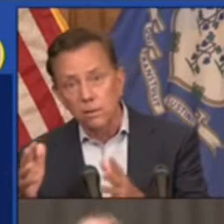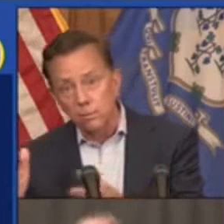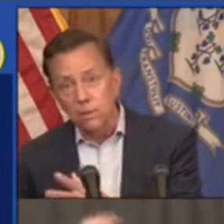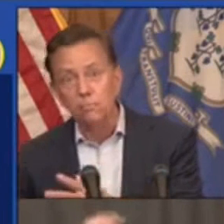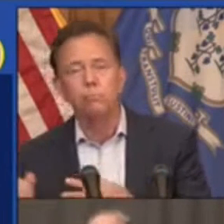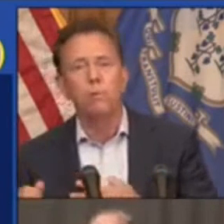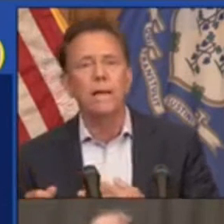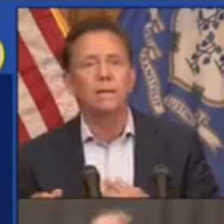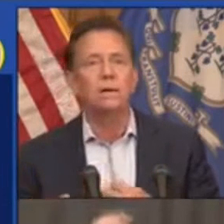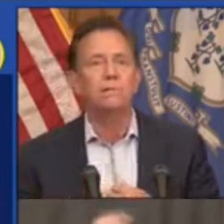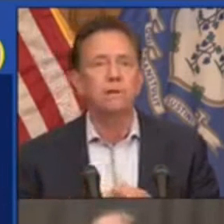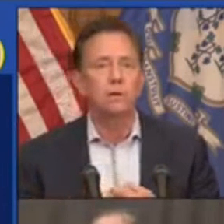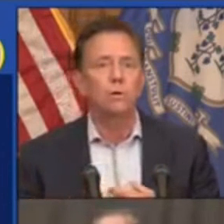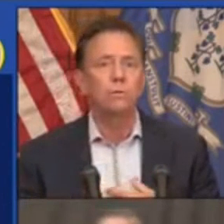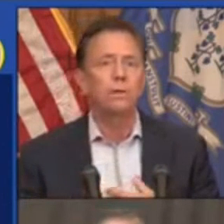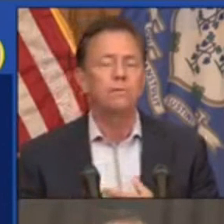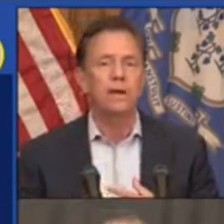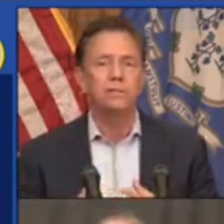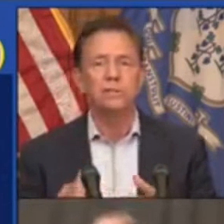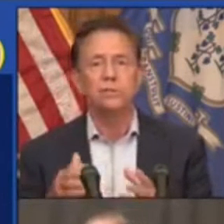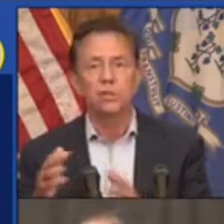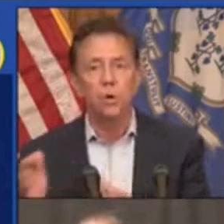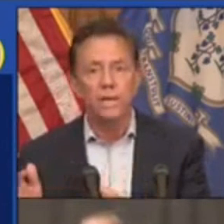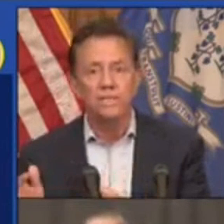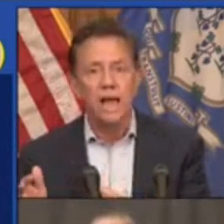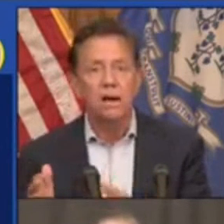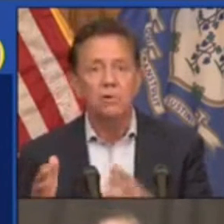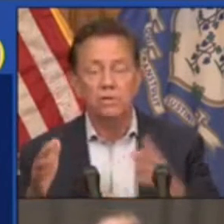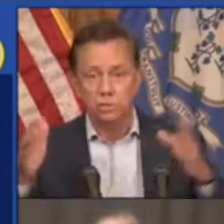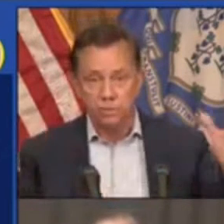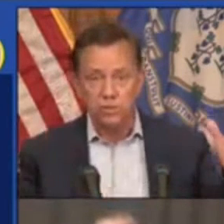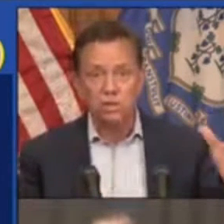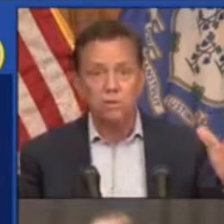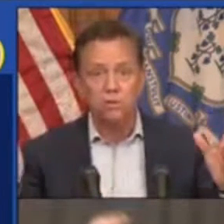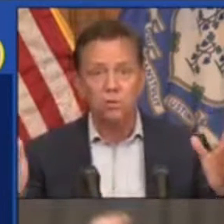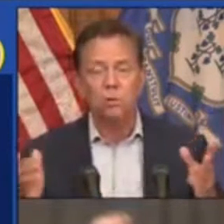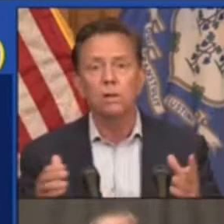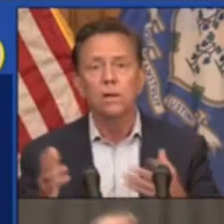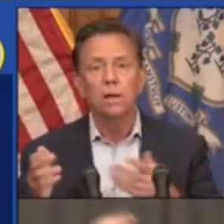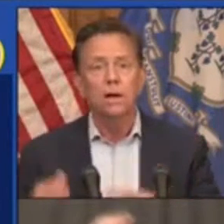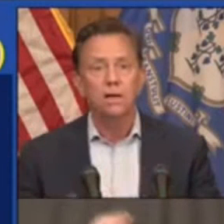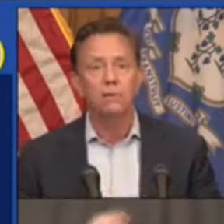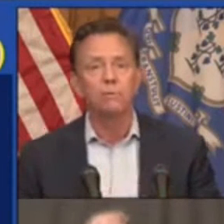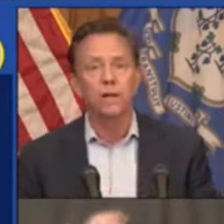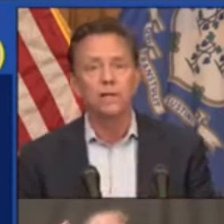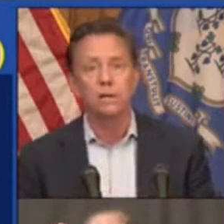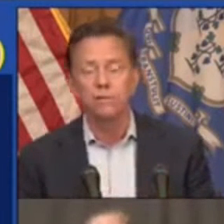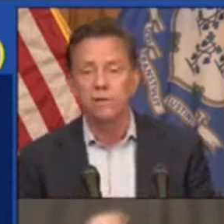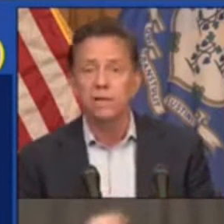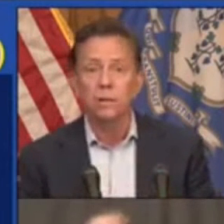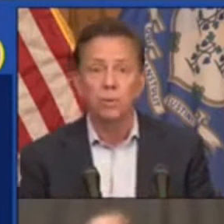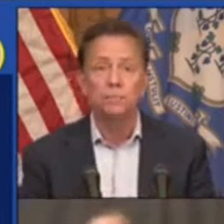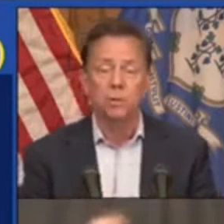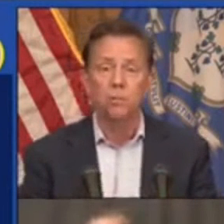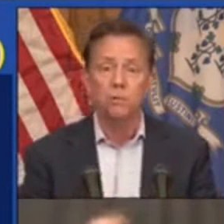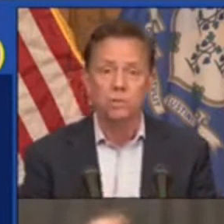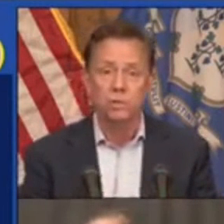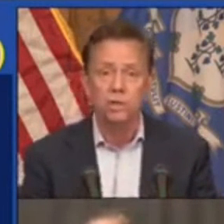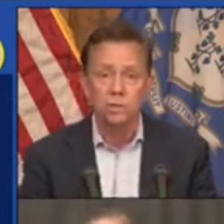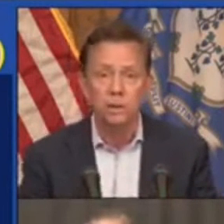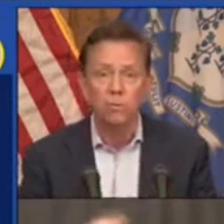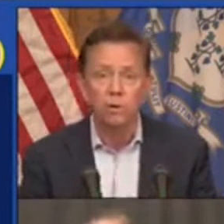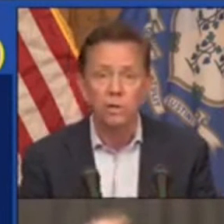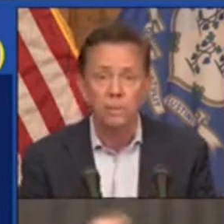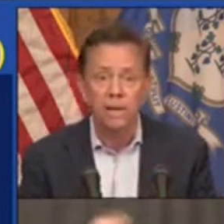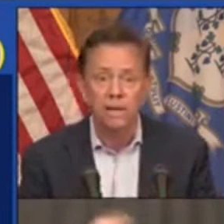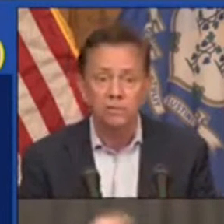their rate of COVID infections is going down as a percent of the total, I think reflecting on the fact that they're perhaps a little more serious